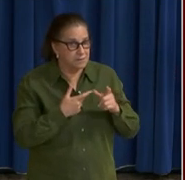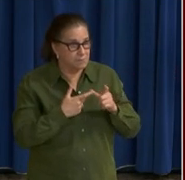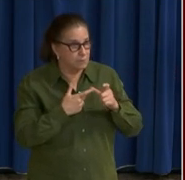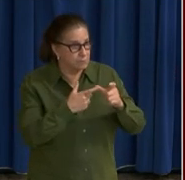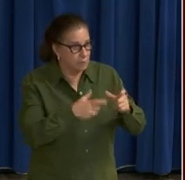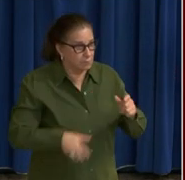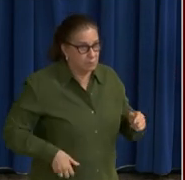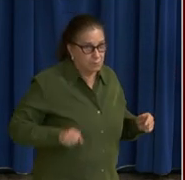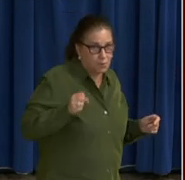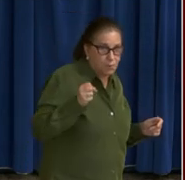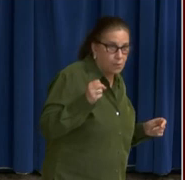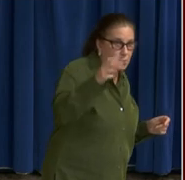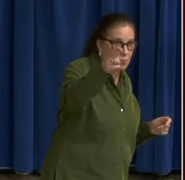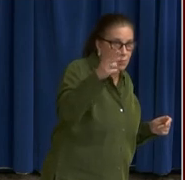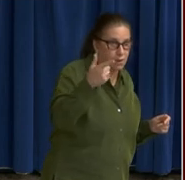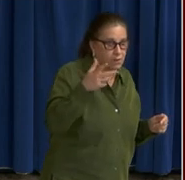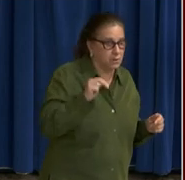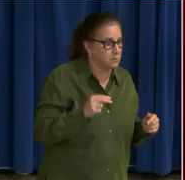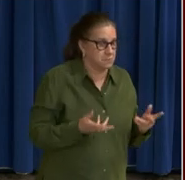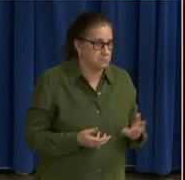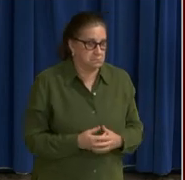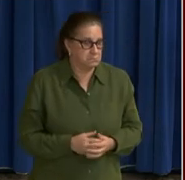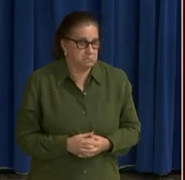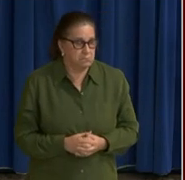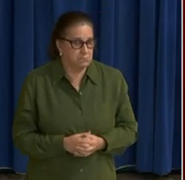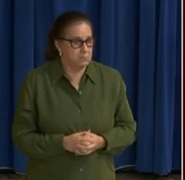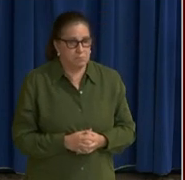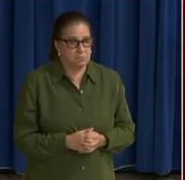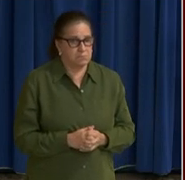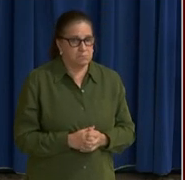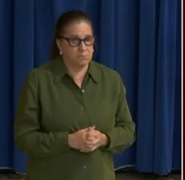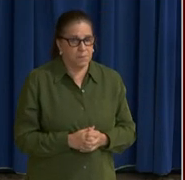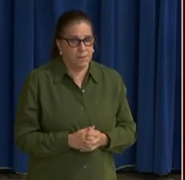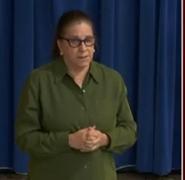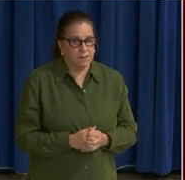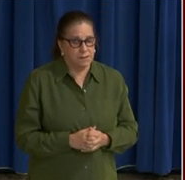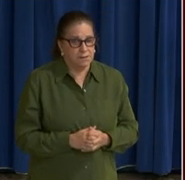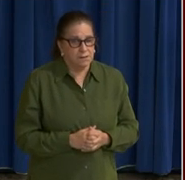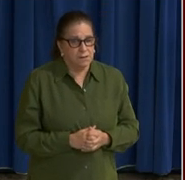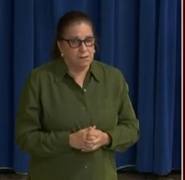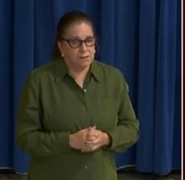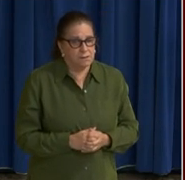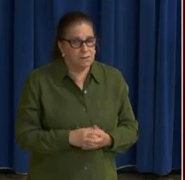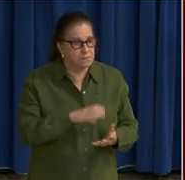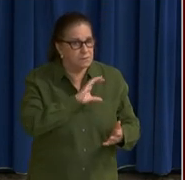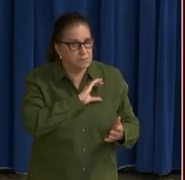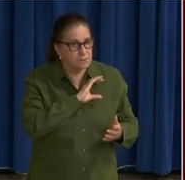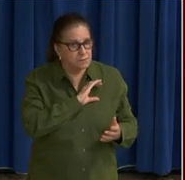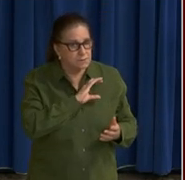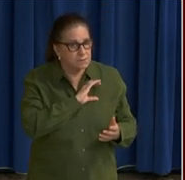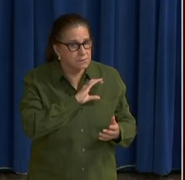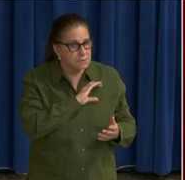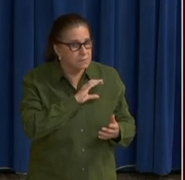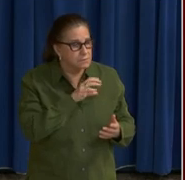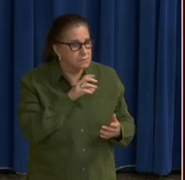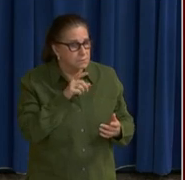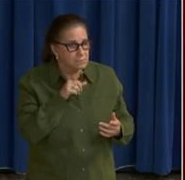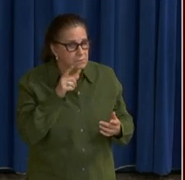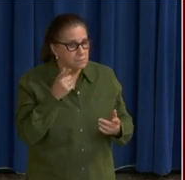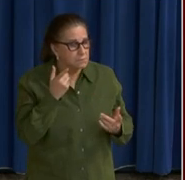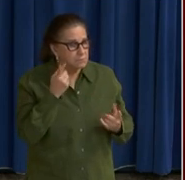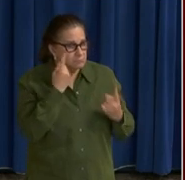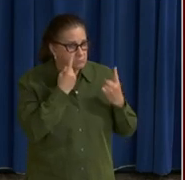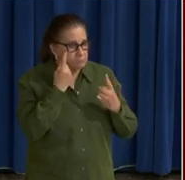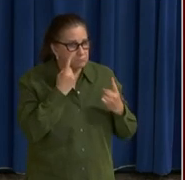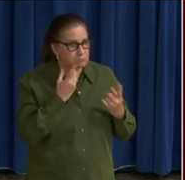As followed, do police have any indication based on the video of what his intentions were? I'm sorry, I don't understand your question.